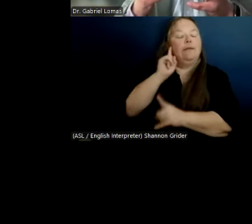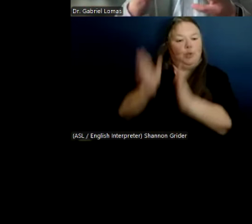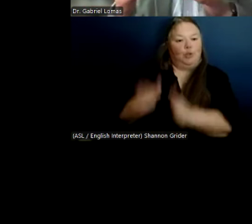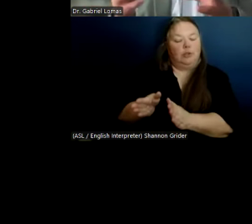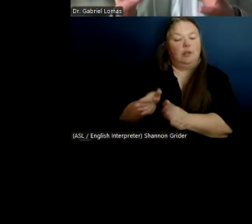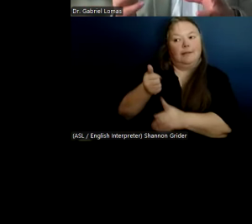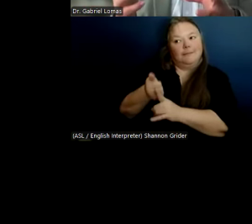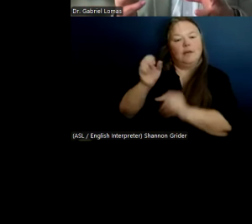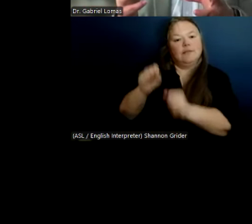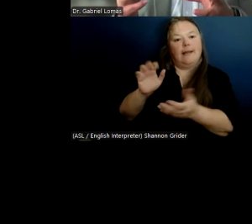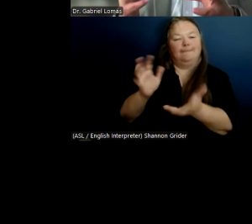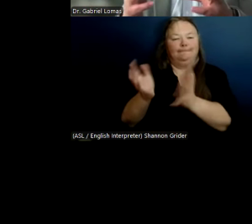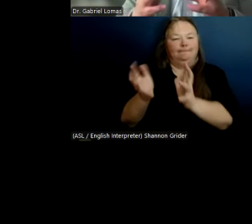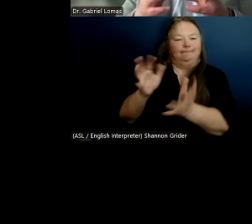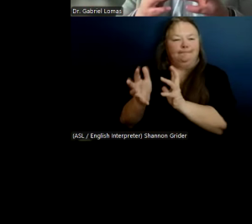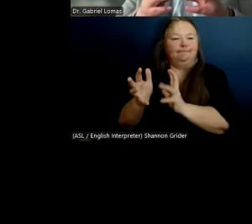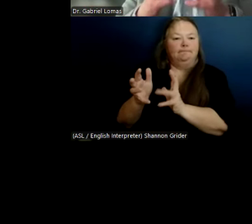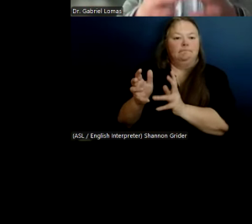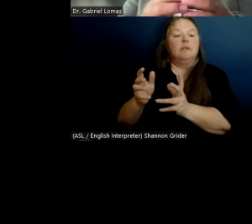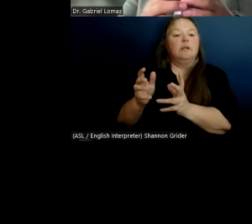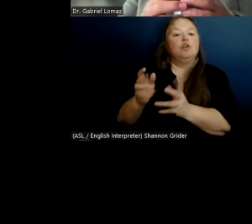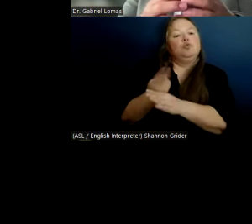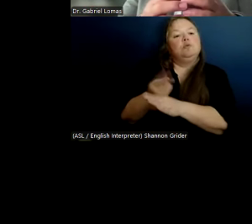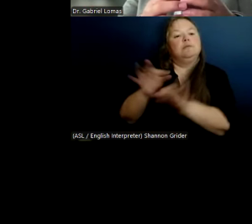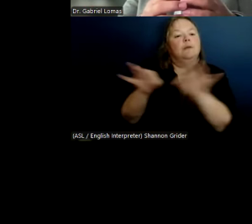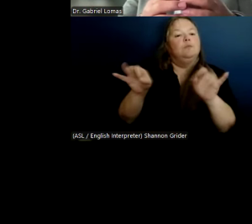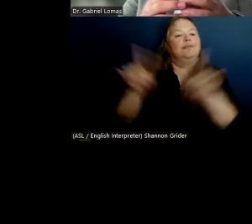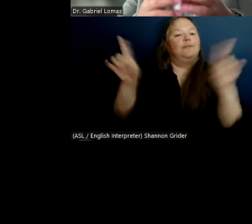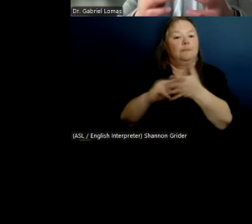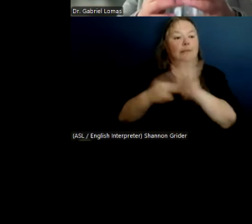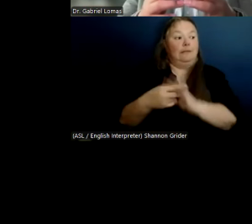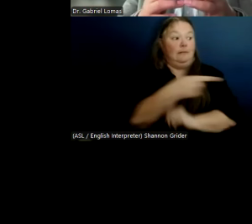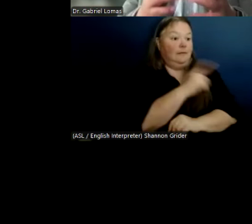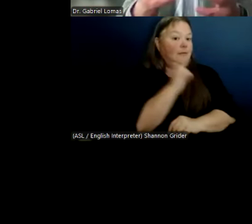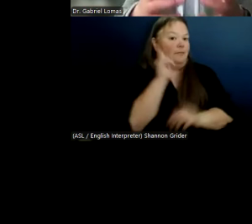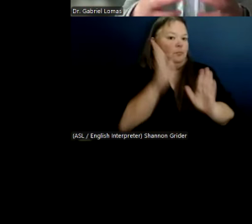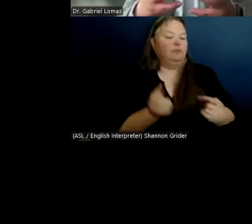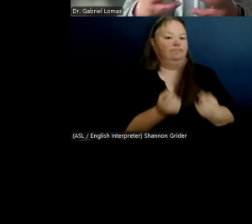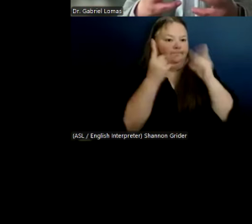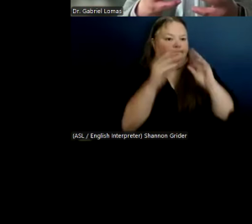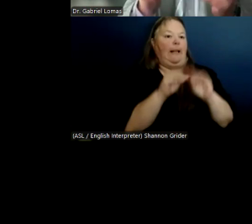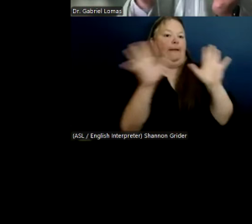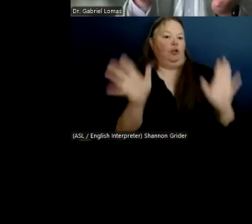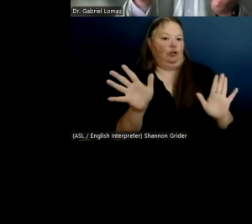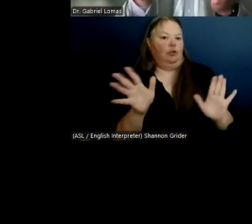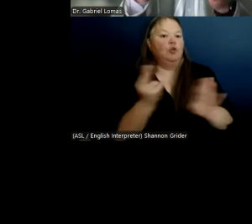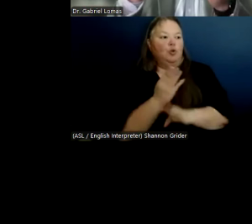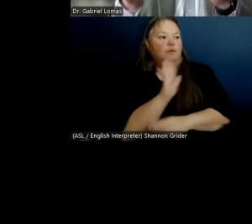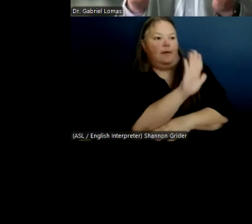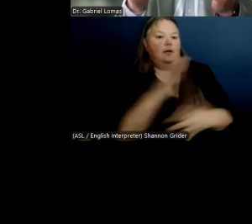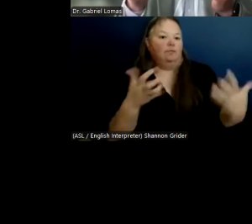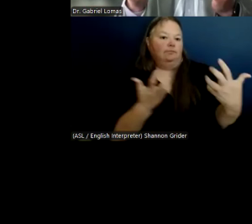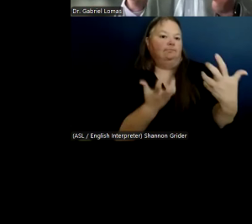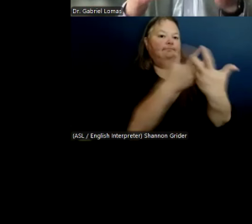who may modify the language so the deaf person understands. And then the language of the deaf person